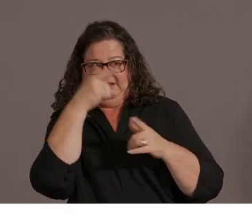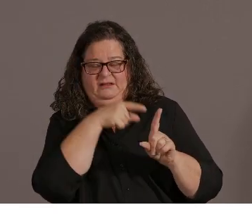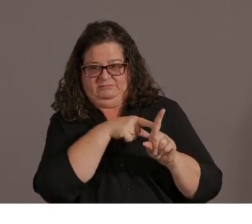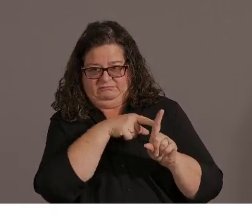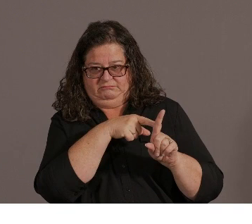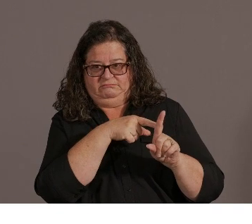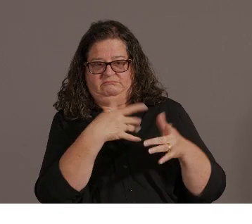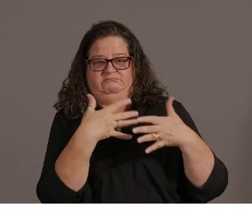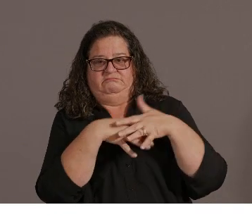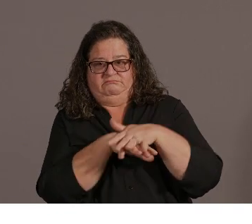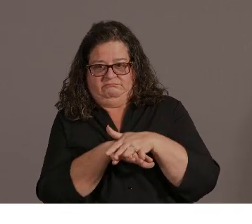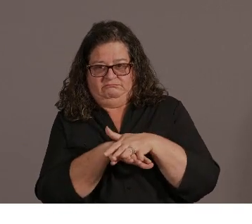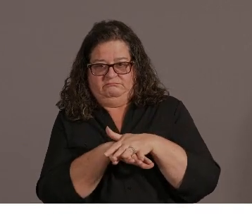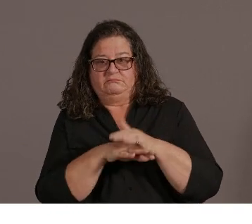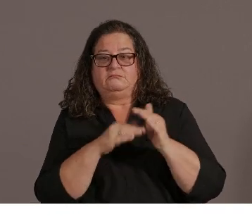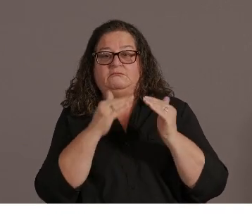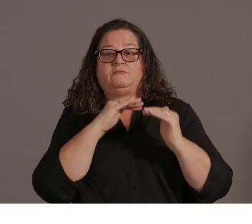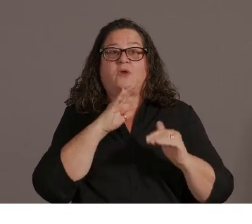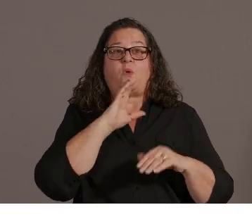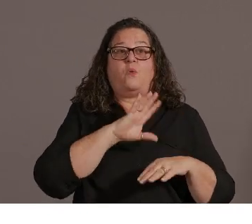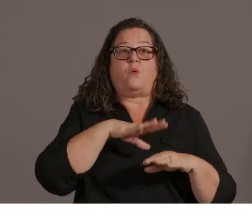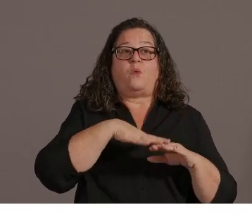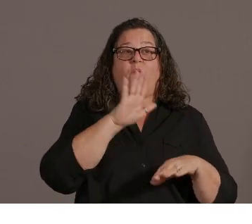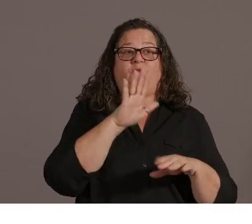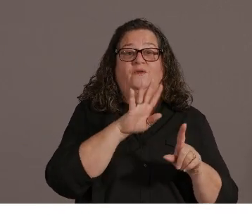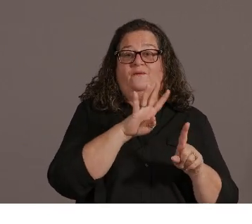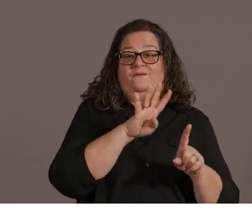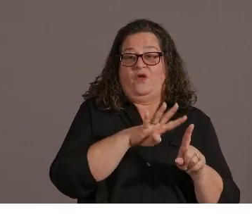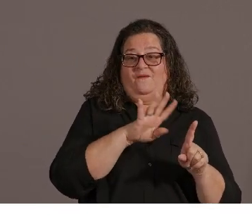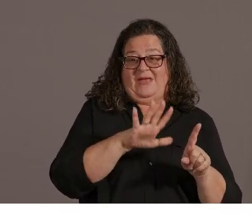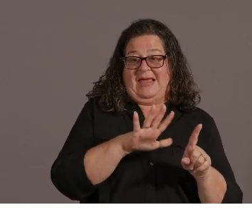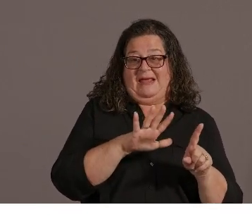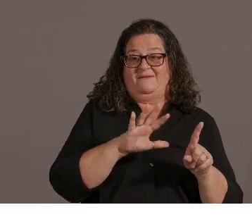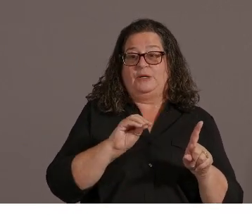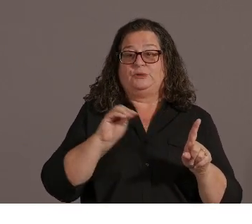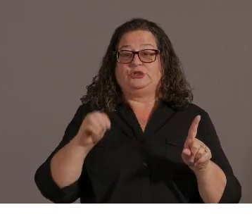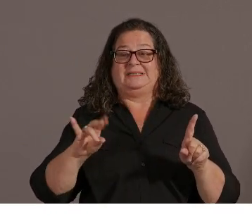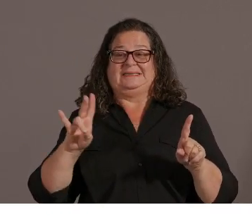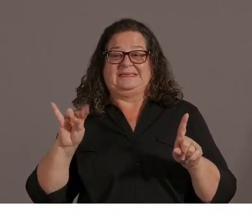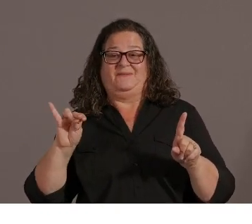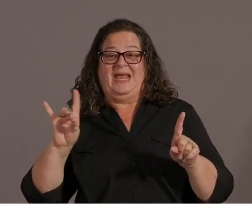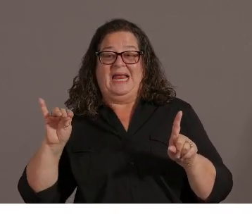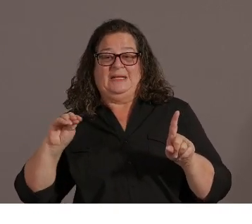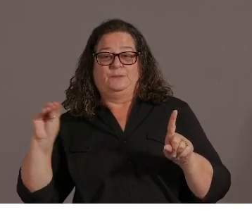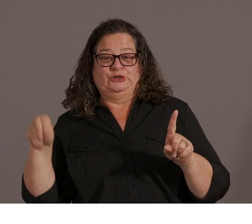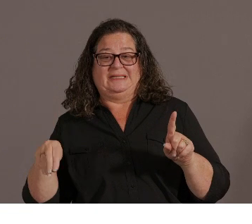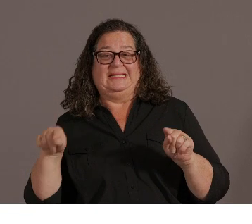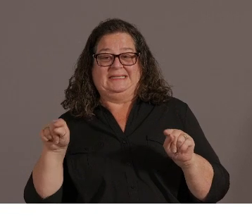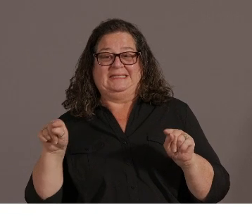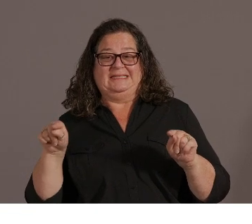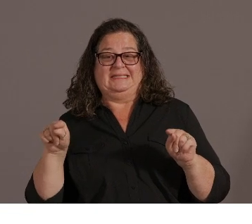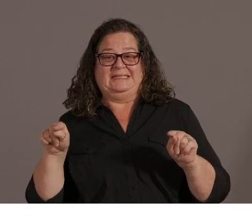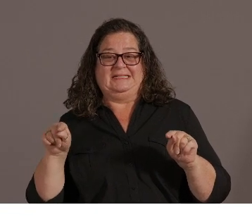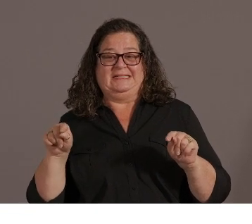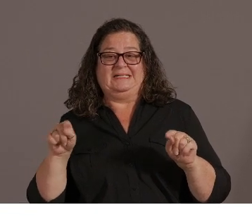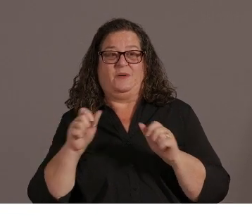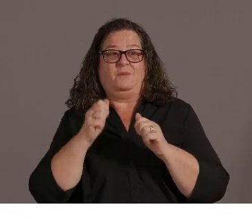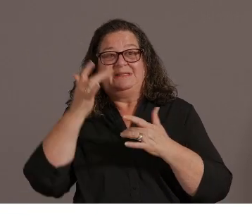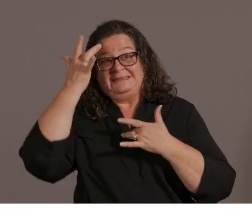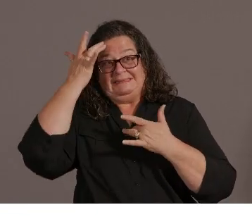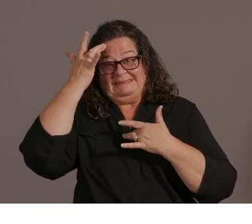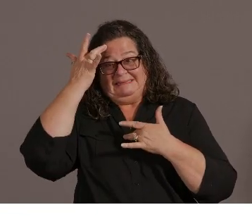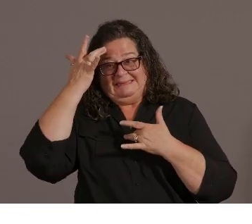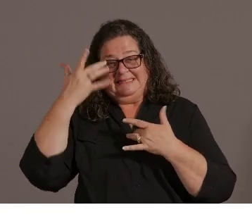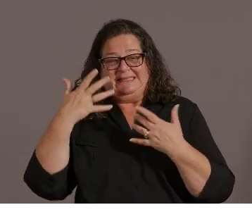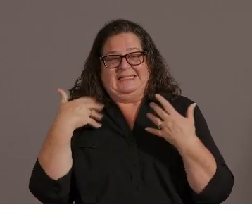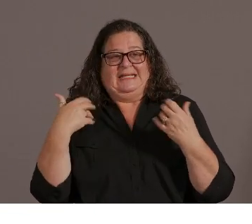to 44 and above, that increases to almost 70 to 80% of all Arizonans included. And